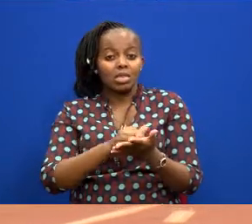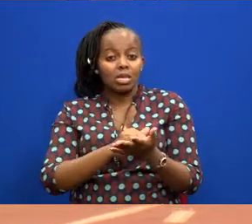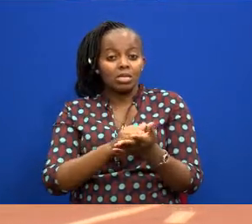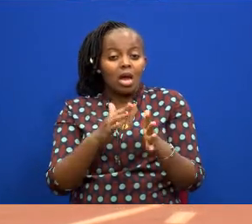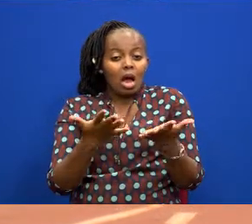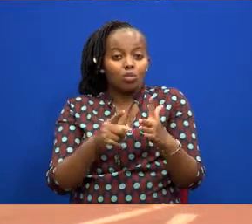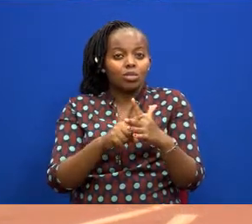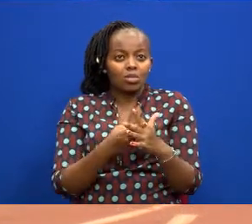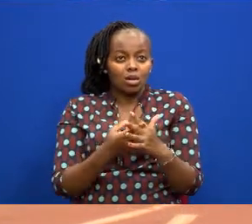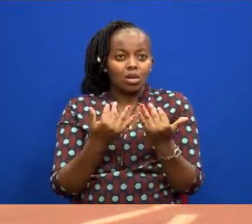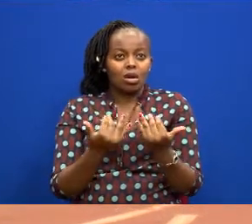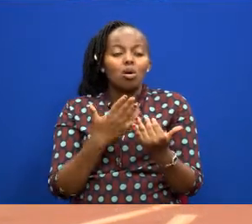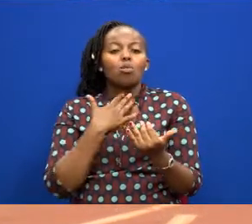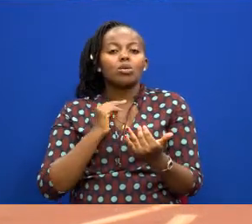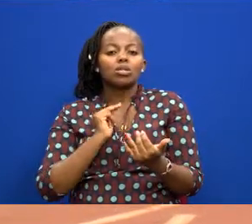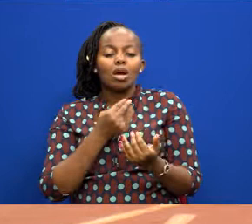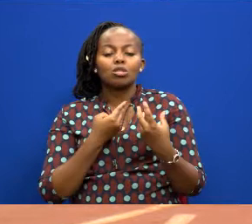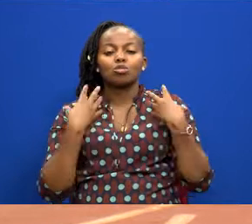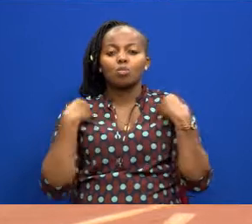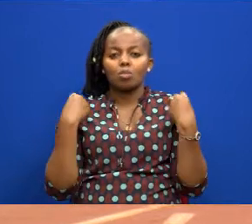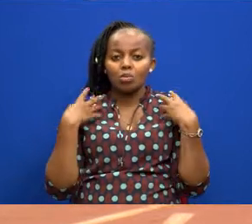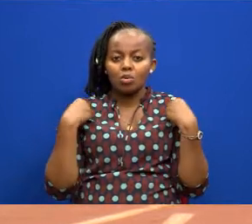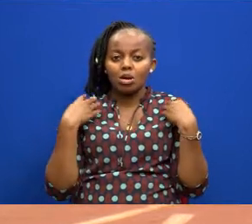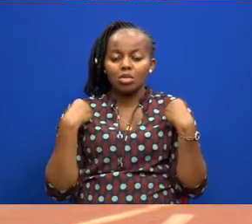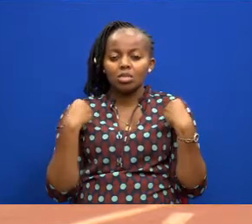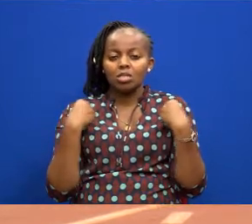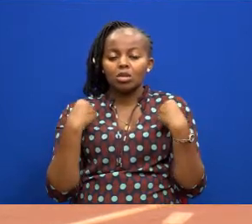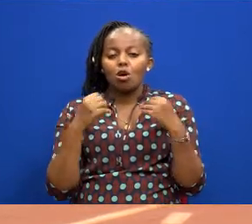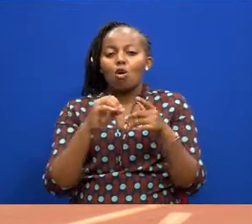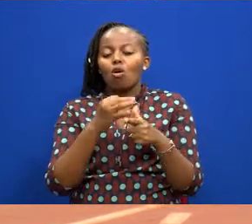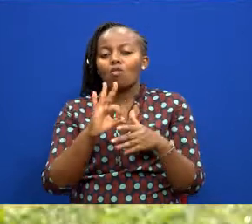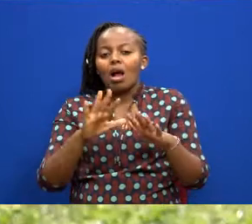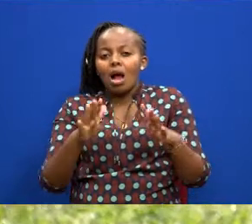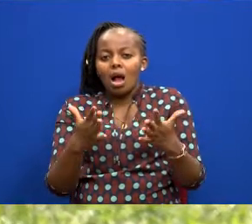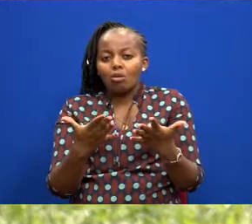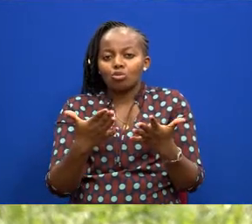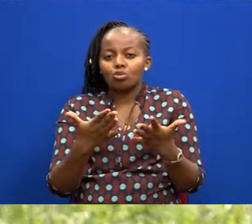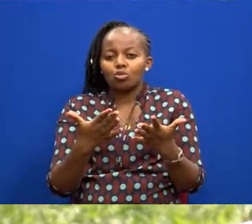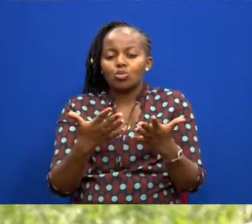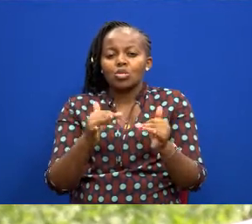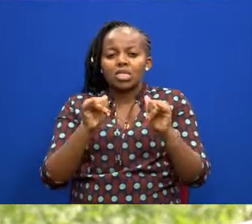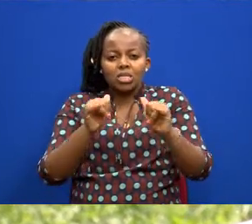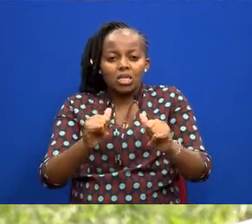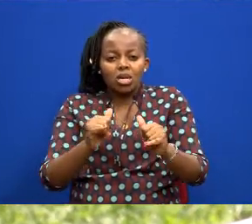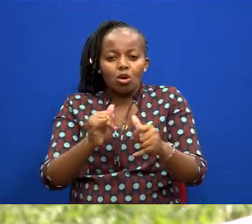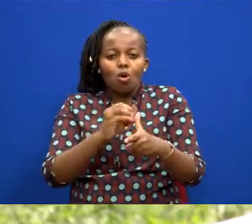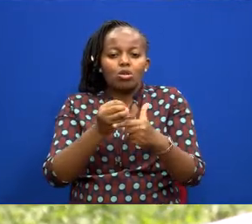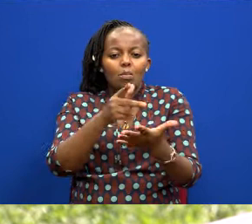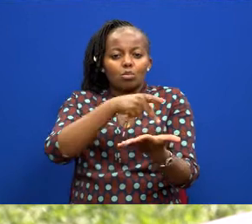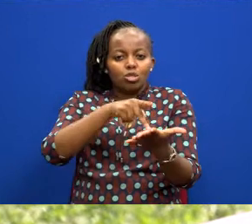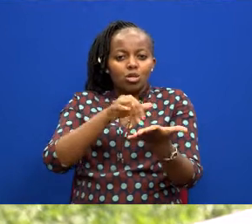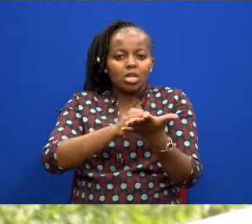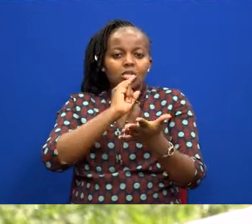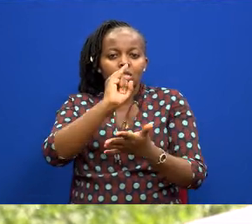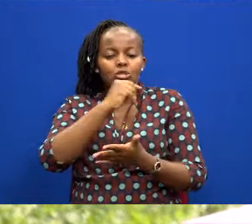that is how we start. We are now going to practice that segment of how to crouch and get into